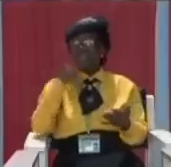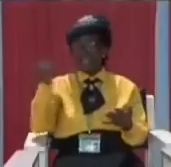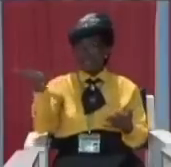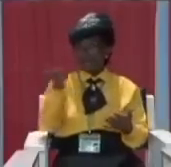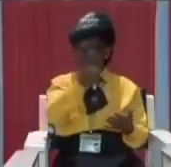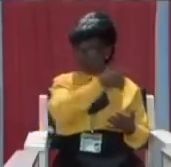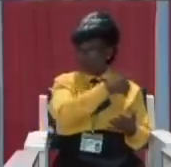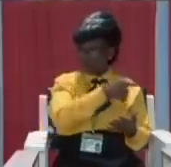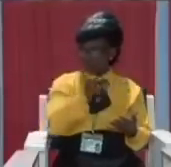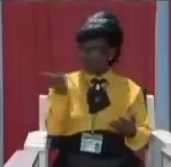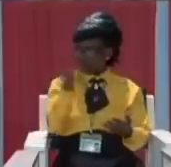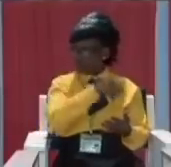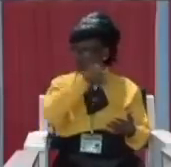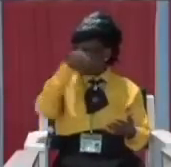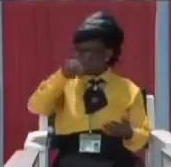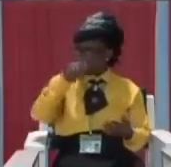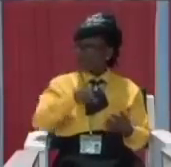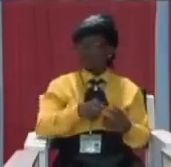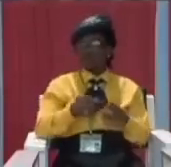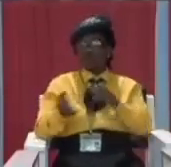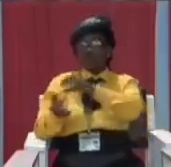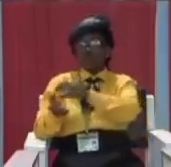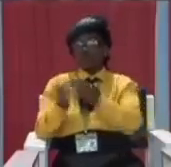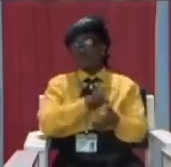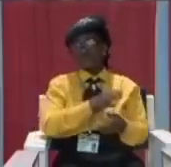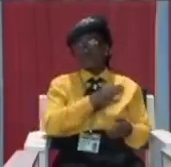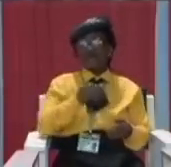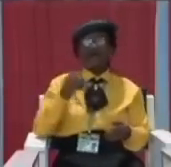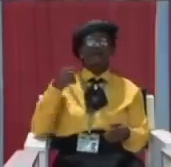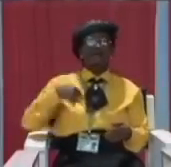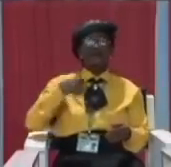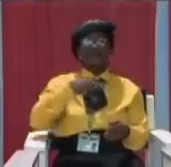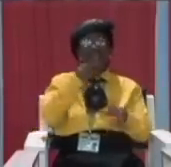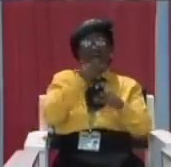But we harden our heart.